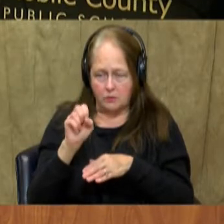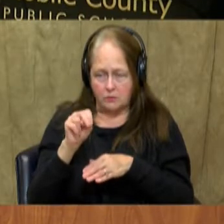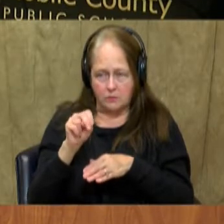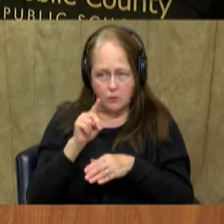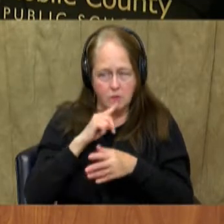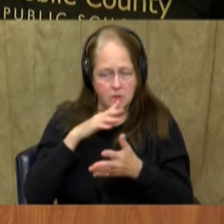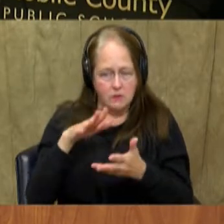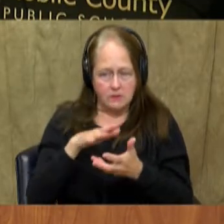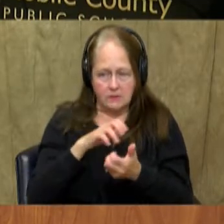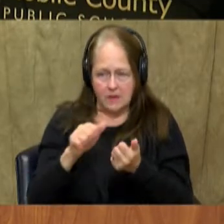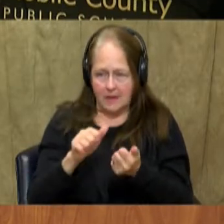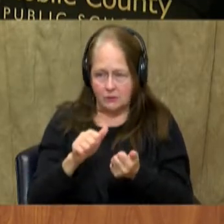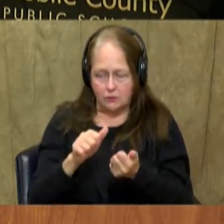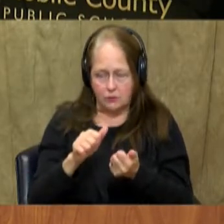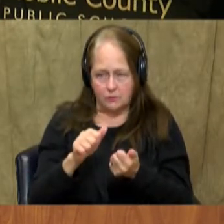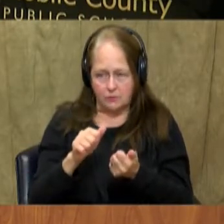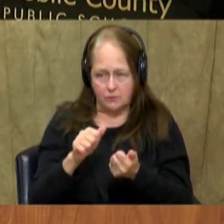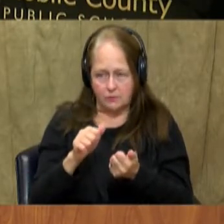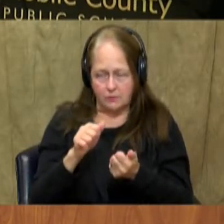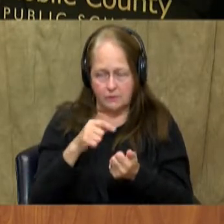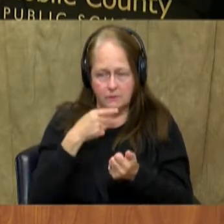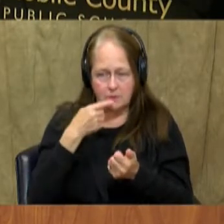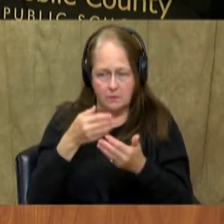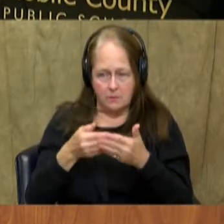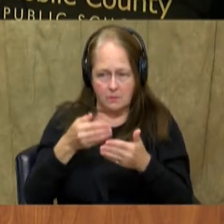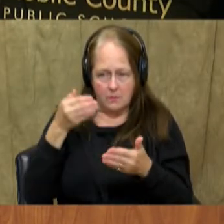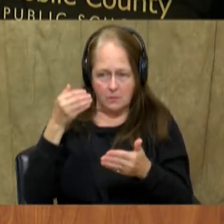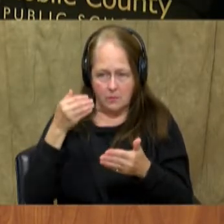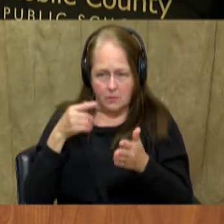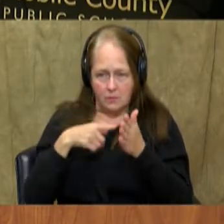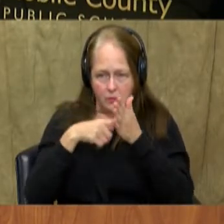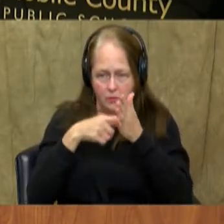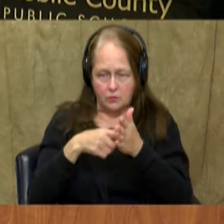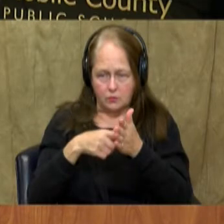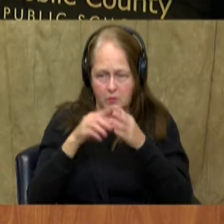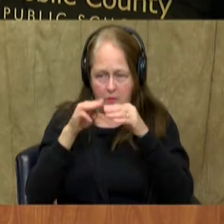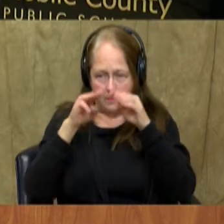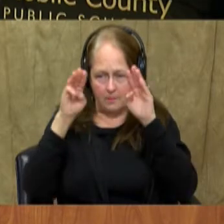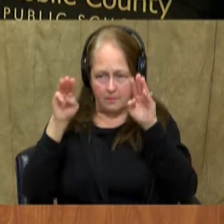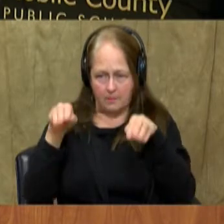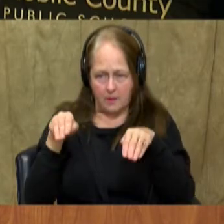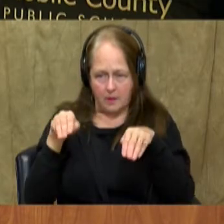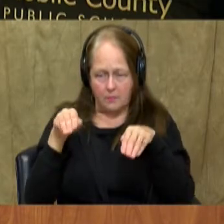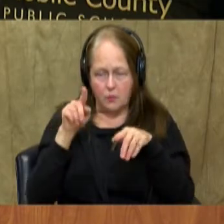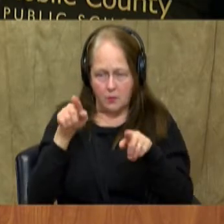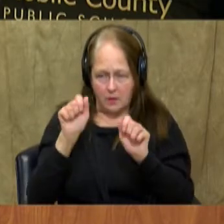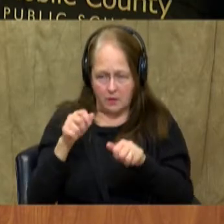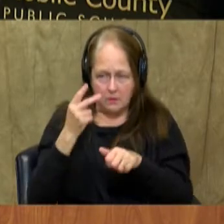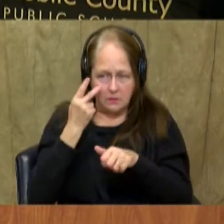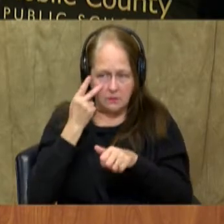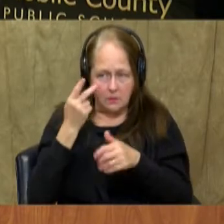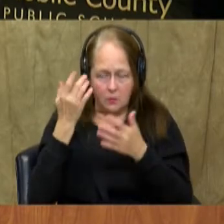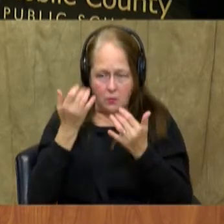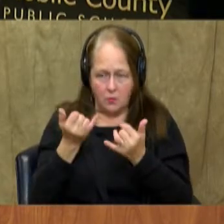disaster. Now, as I had said before, I'm going to show you this map so that you can see why there was a